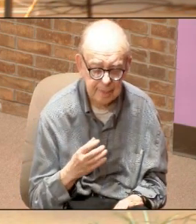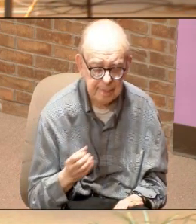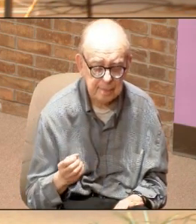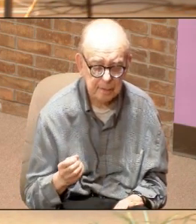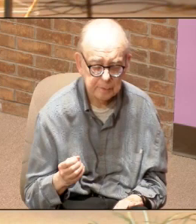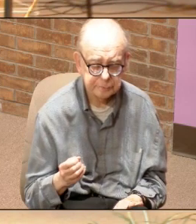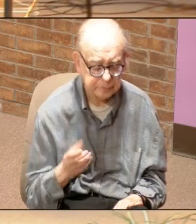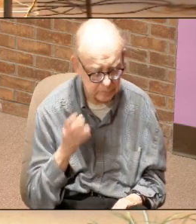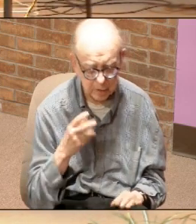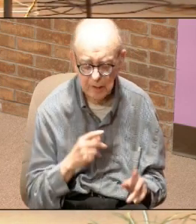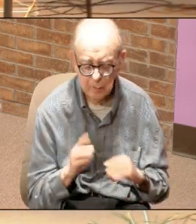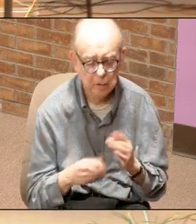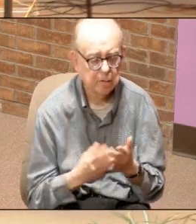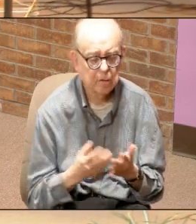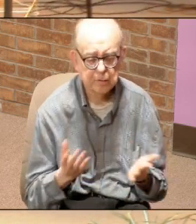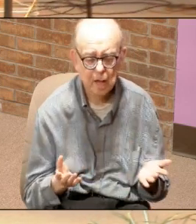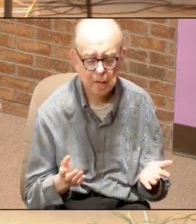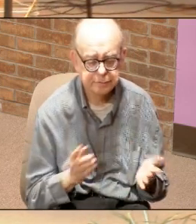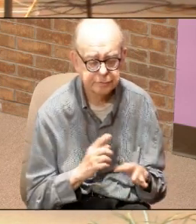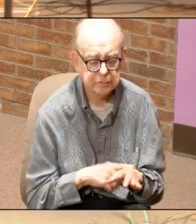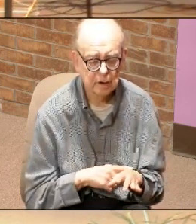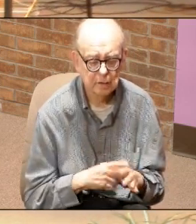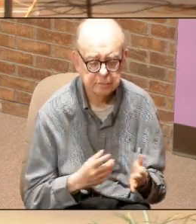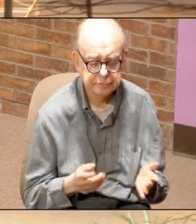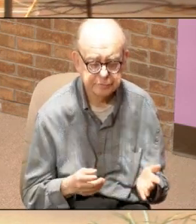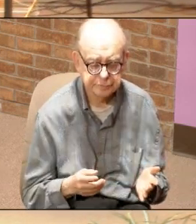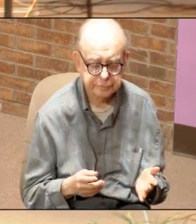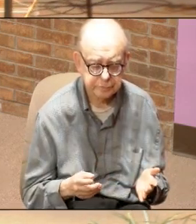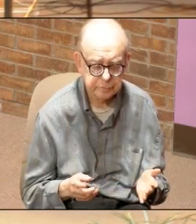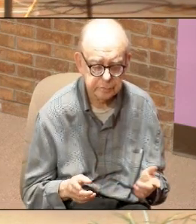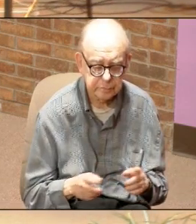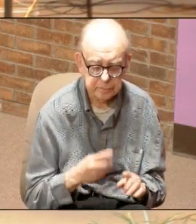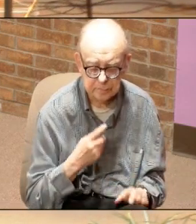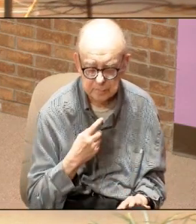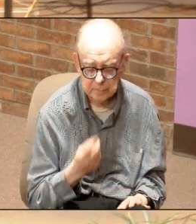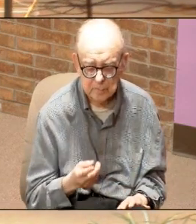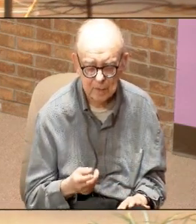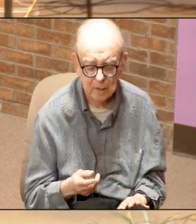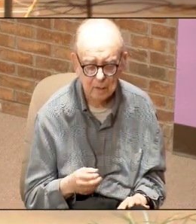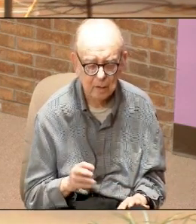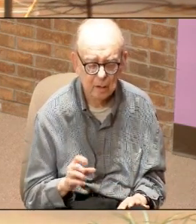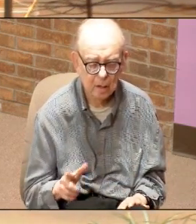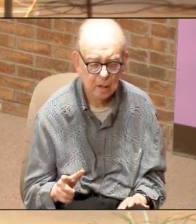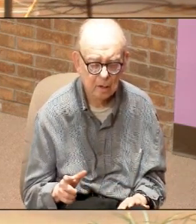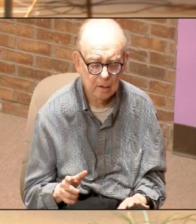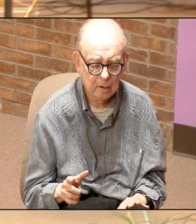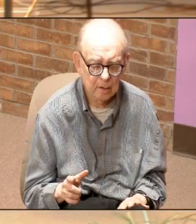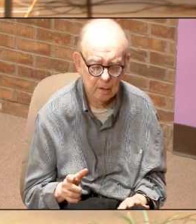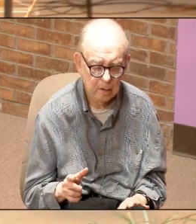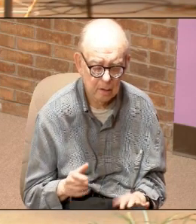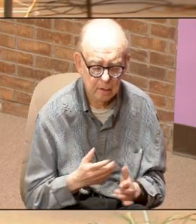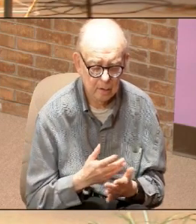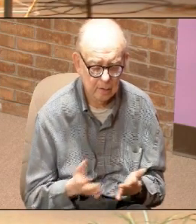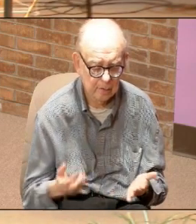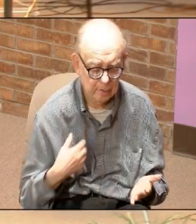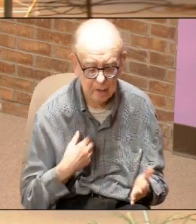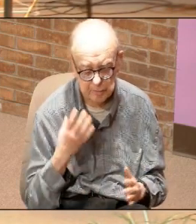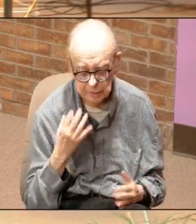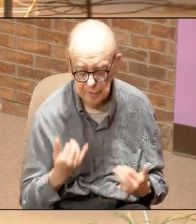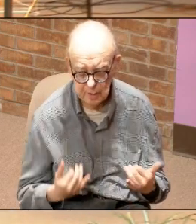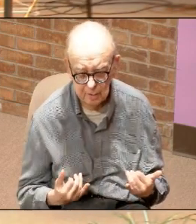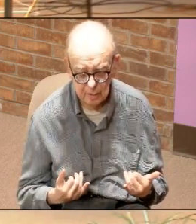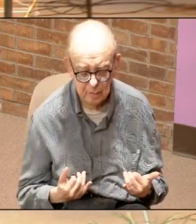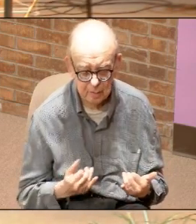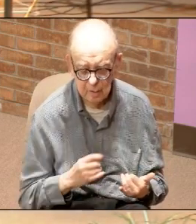And I hear people all the time, as we were saying, well, the things that I'm going